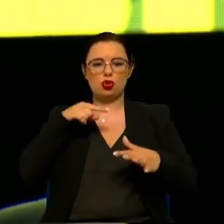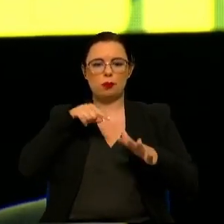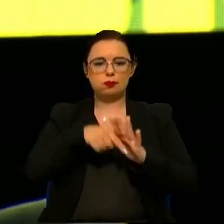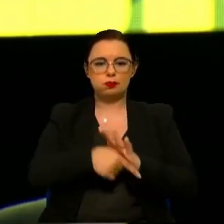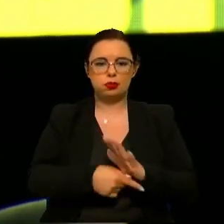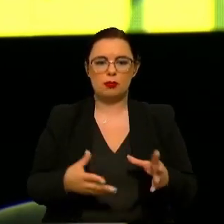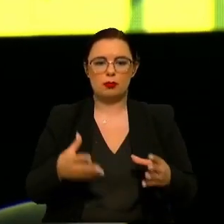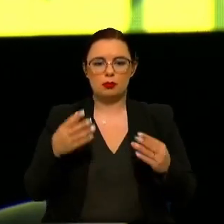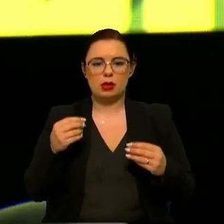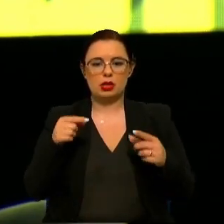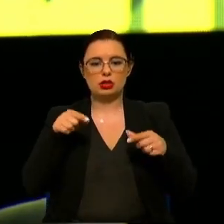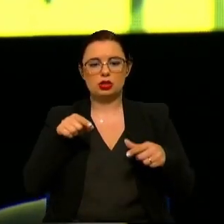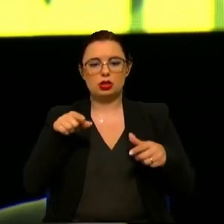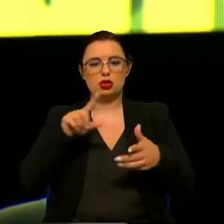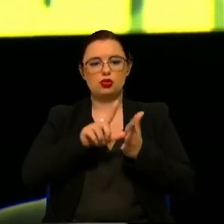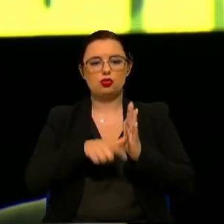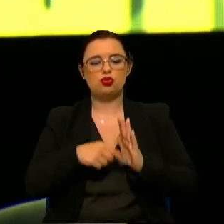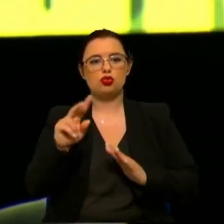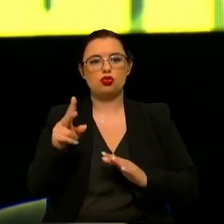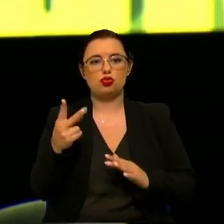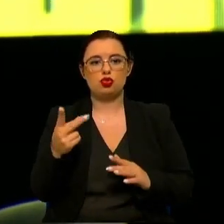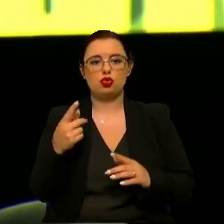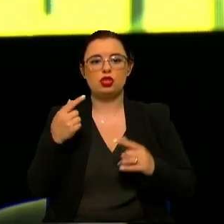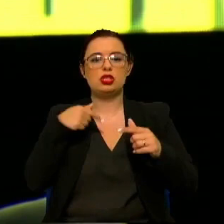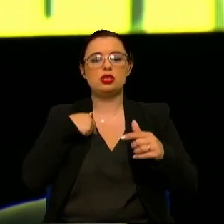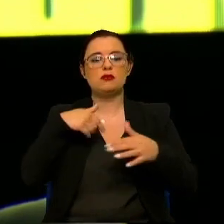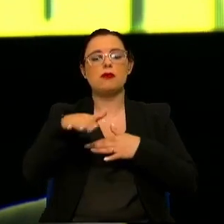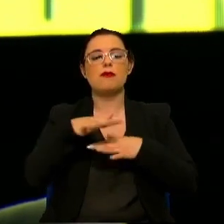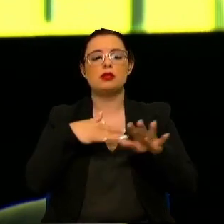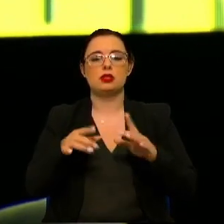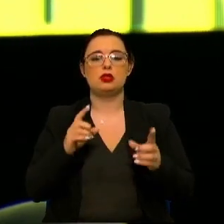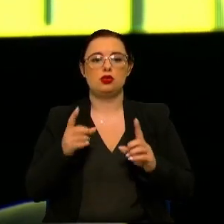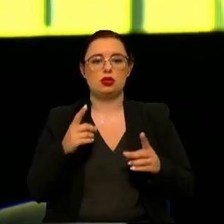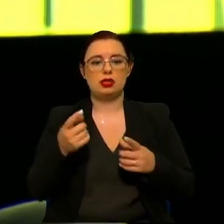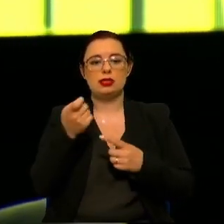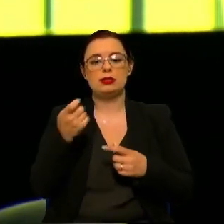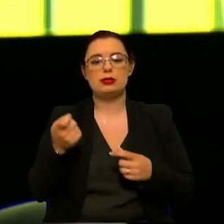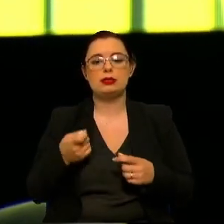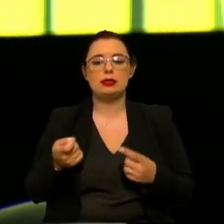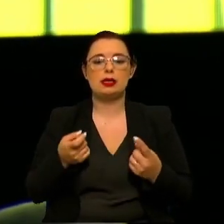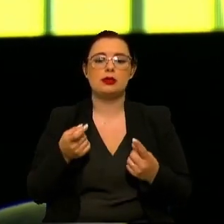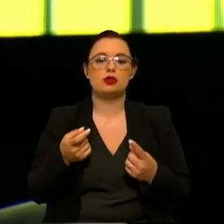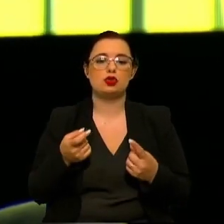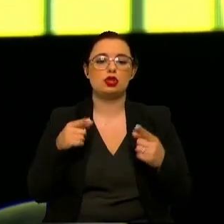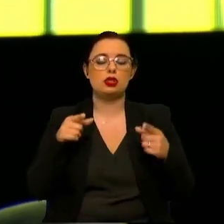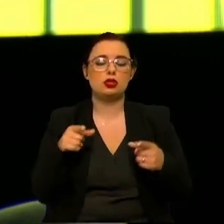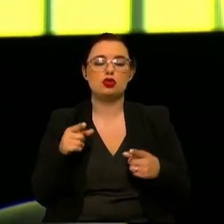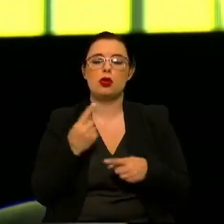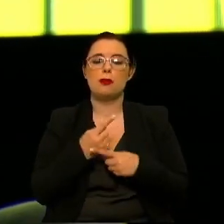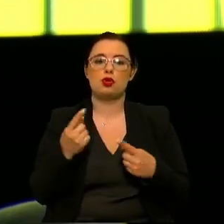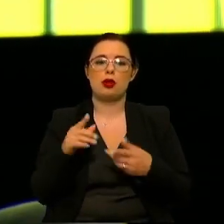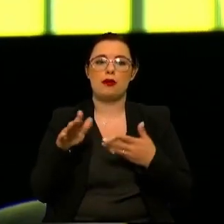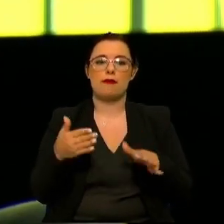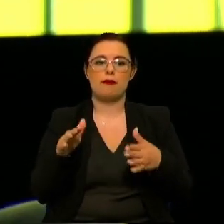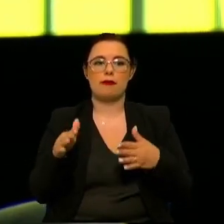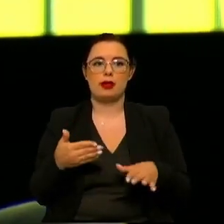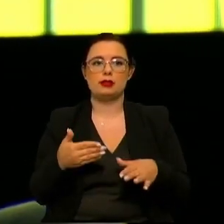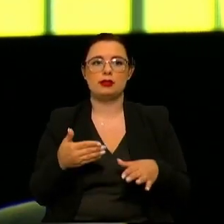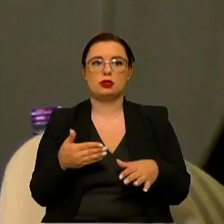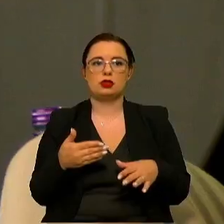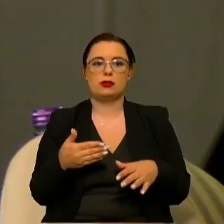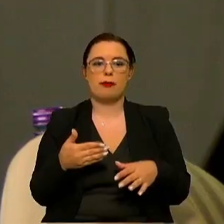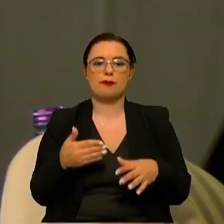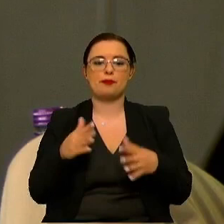Katerina, maybe it would be interesting if you would dig deeper in these 2 projects because they are still in the design